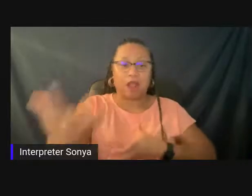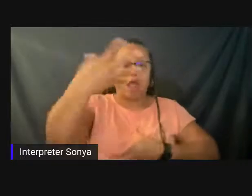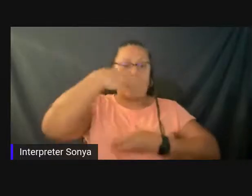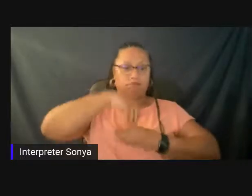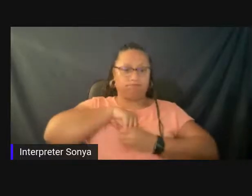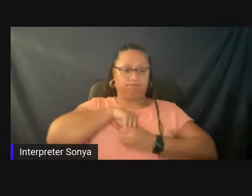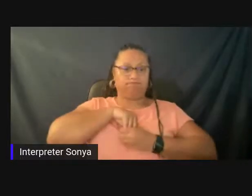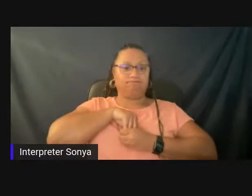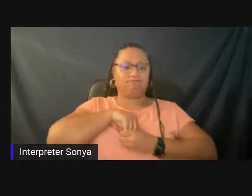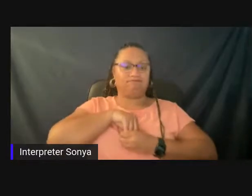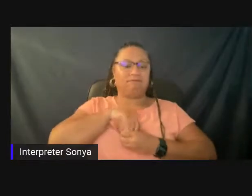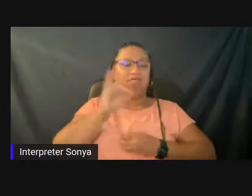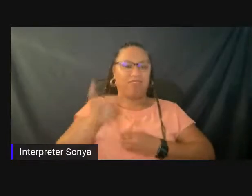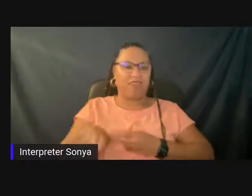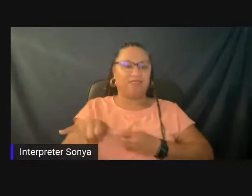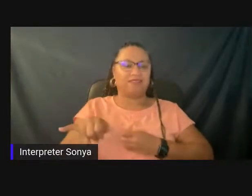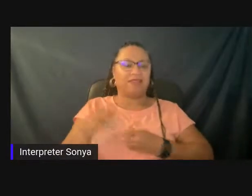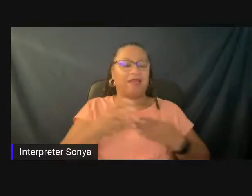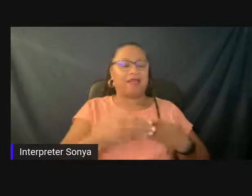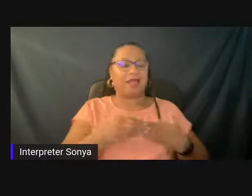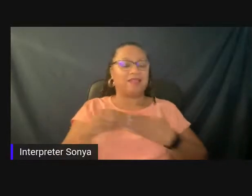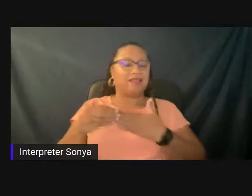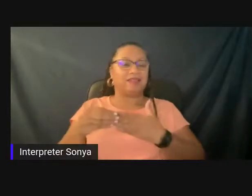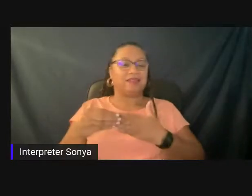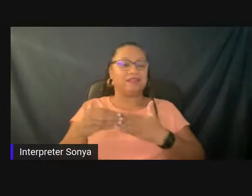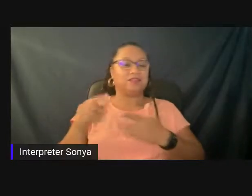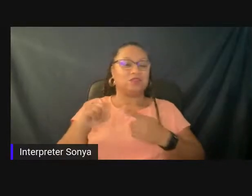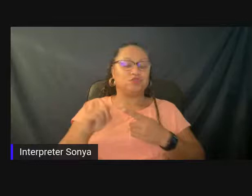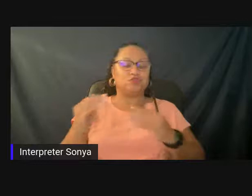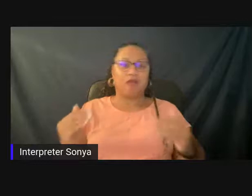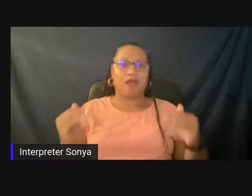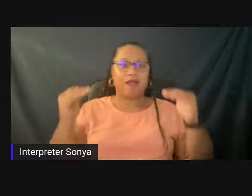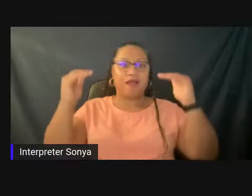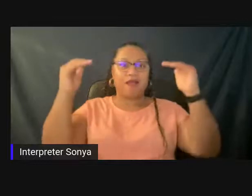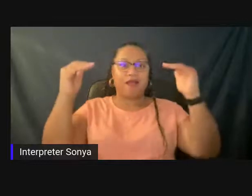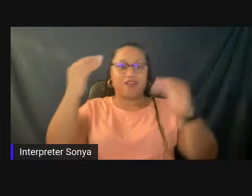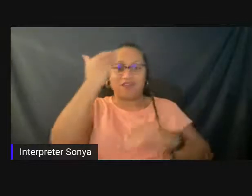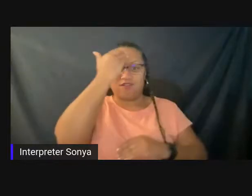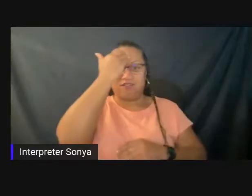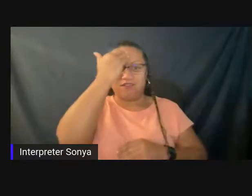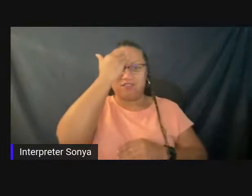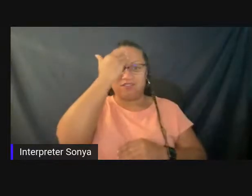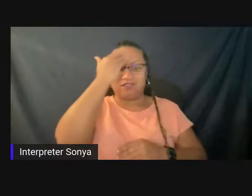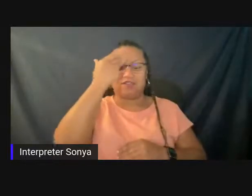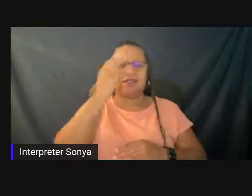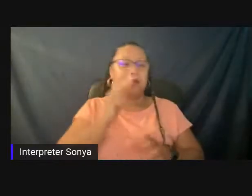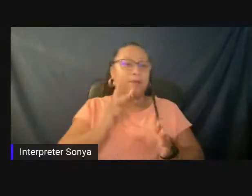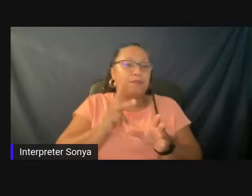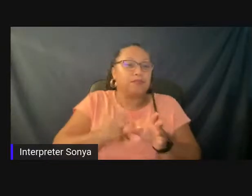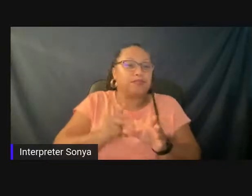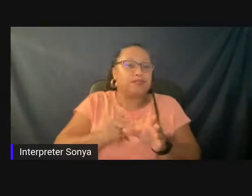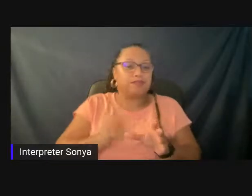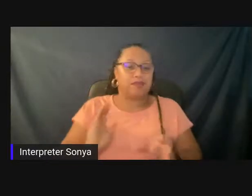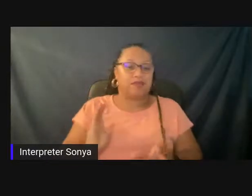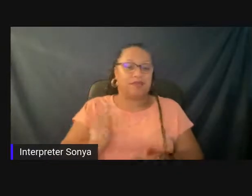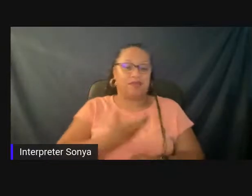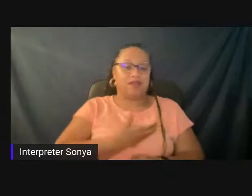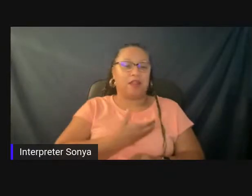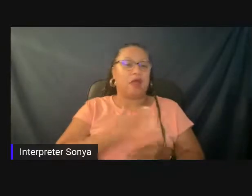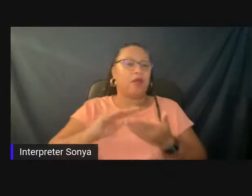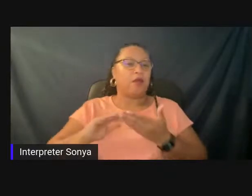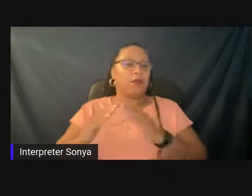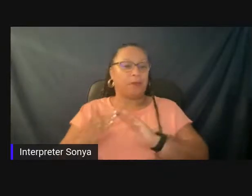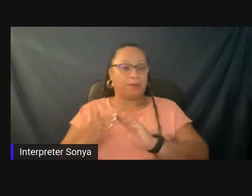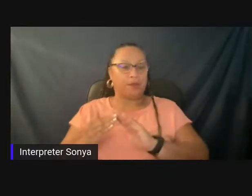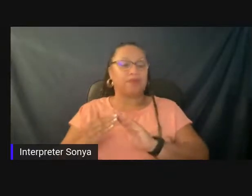us into a higher consciousness and participating in our community and also acting